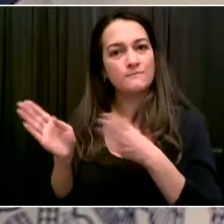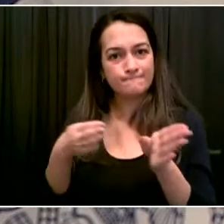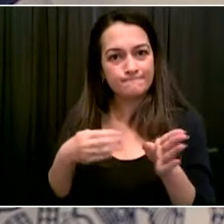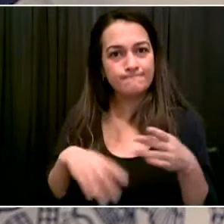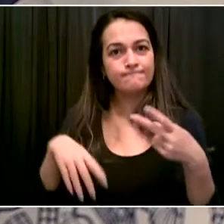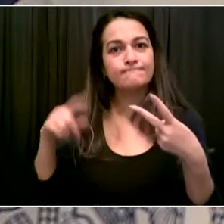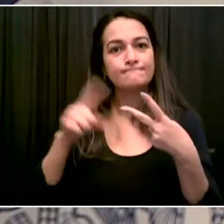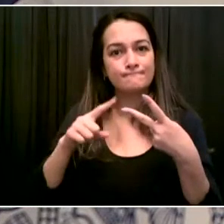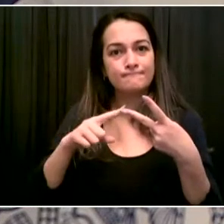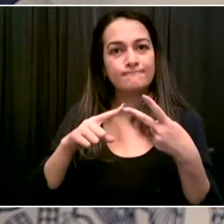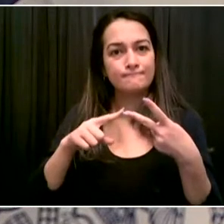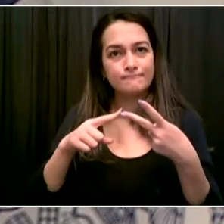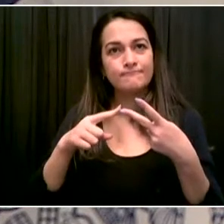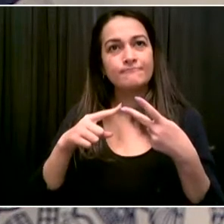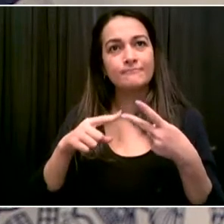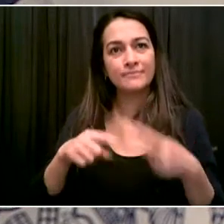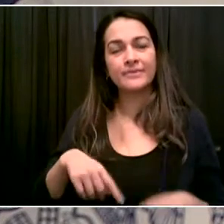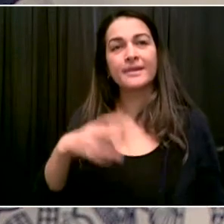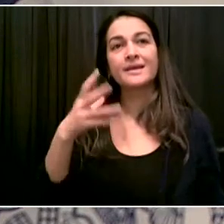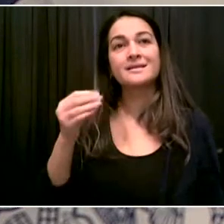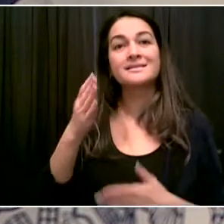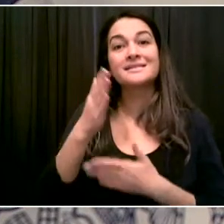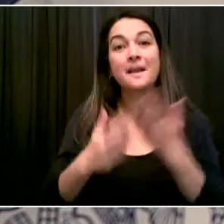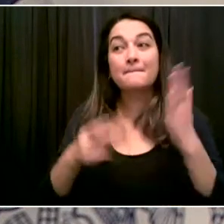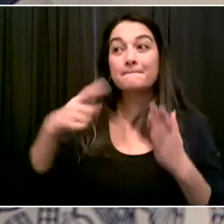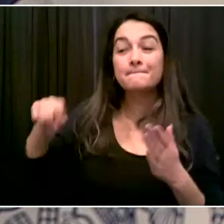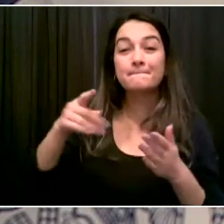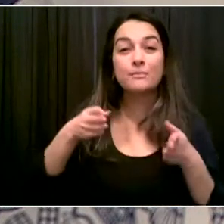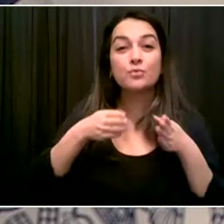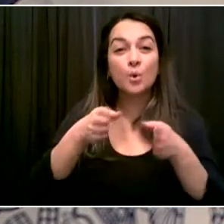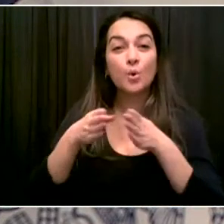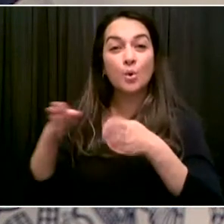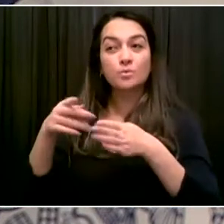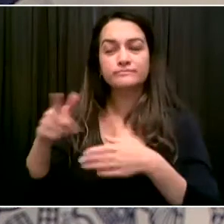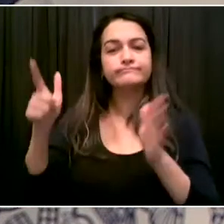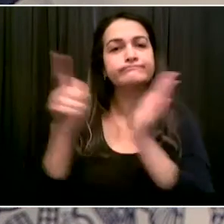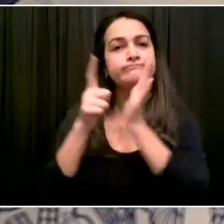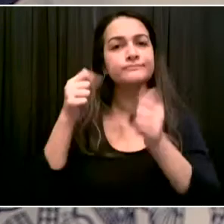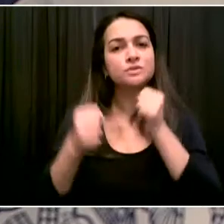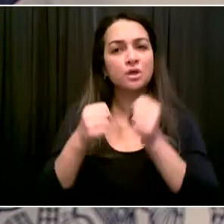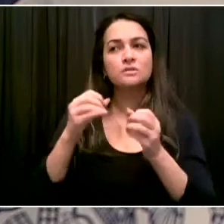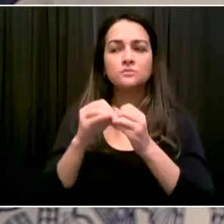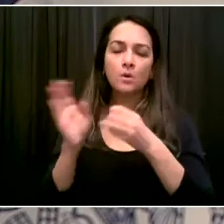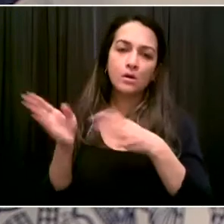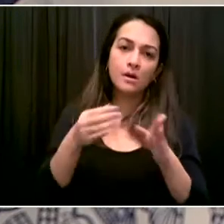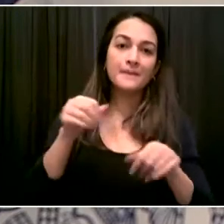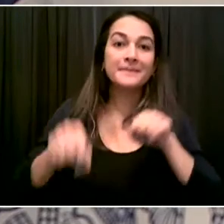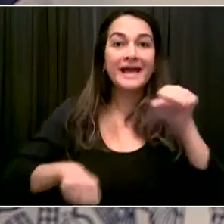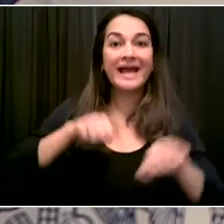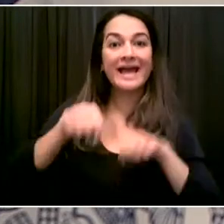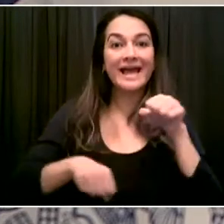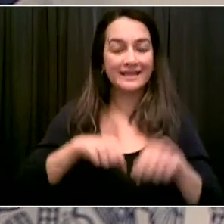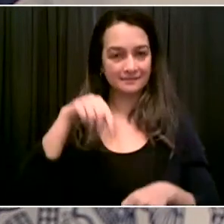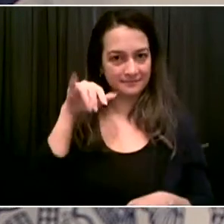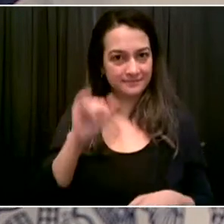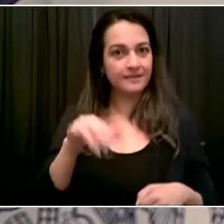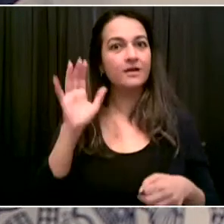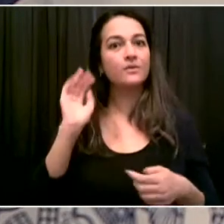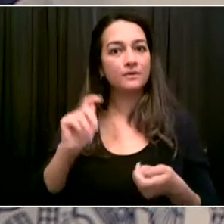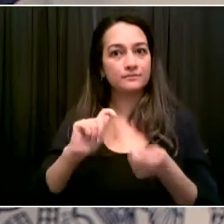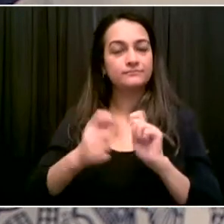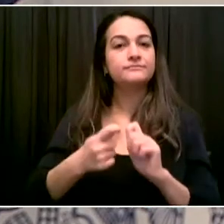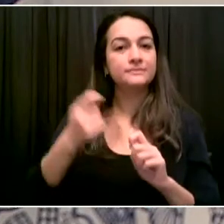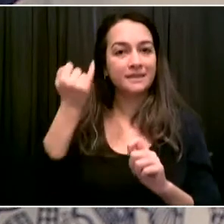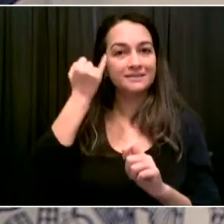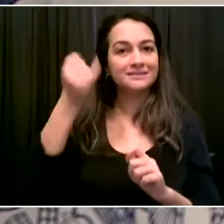difference. All of these things need to happen. So we're going to provide publicly a vision of how